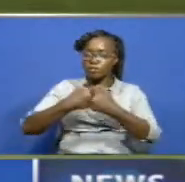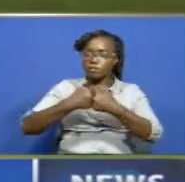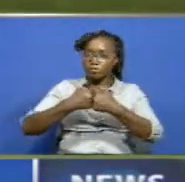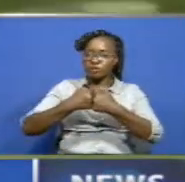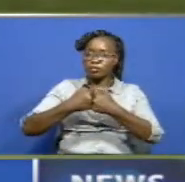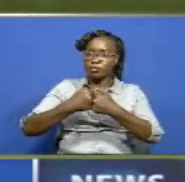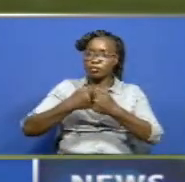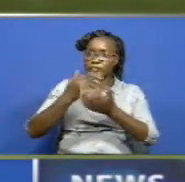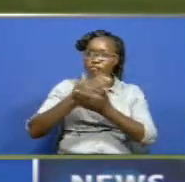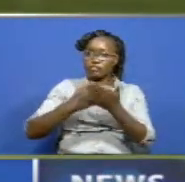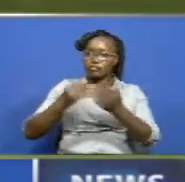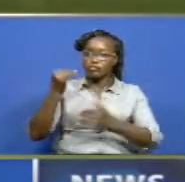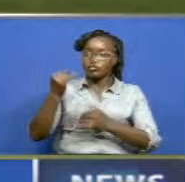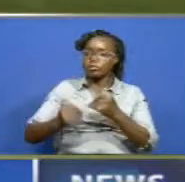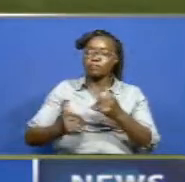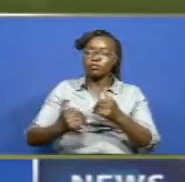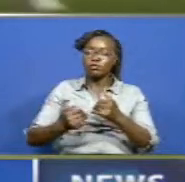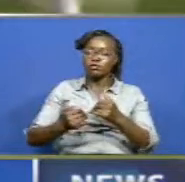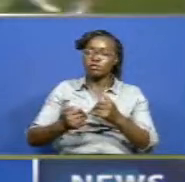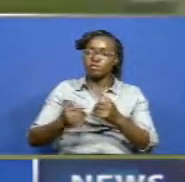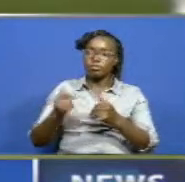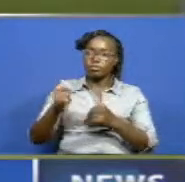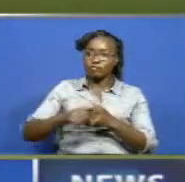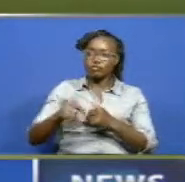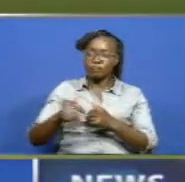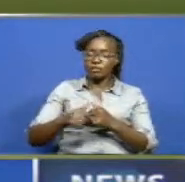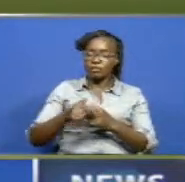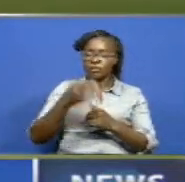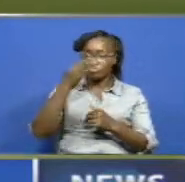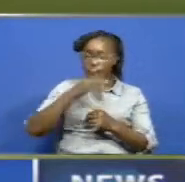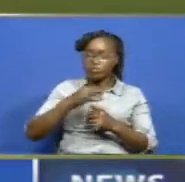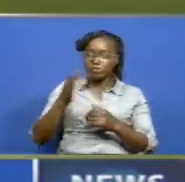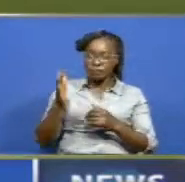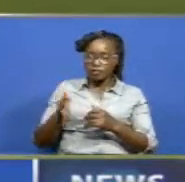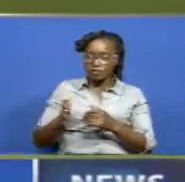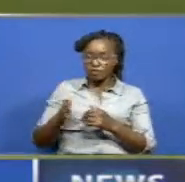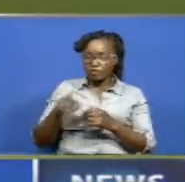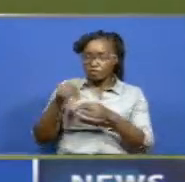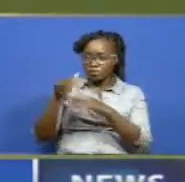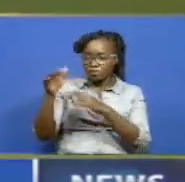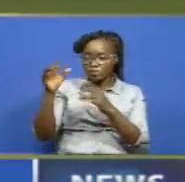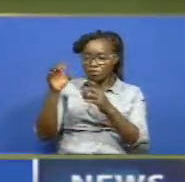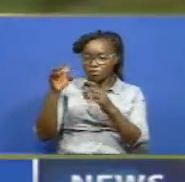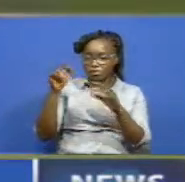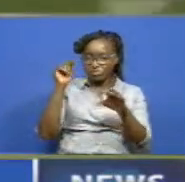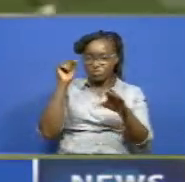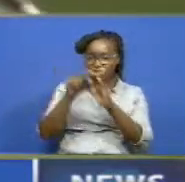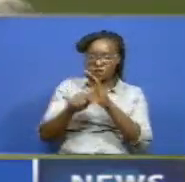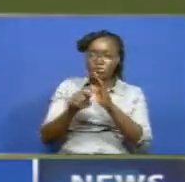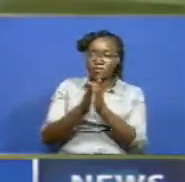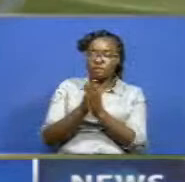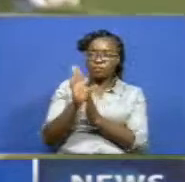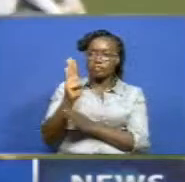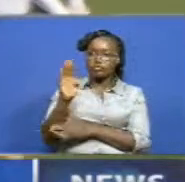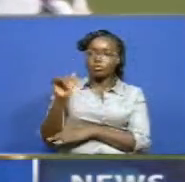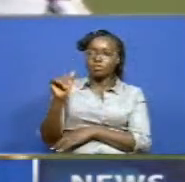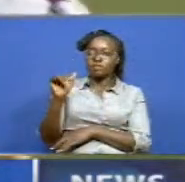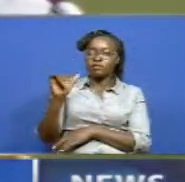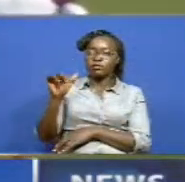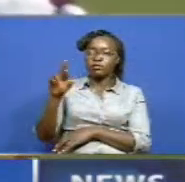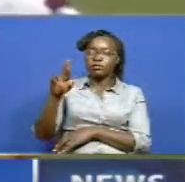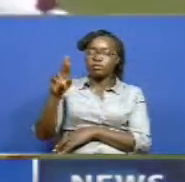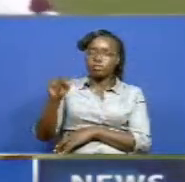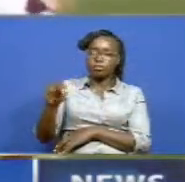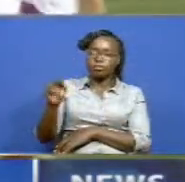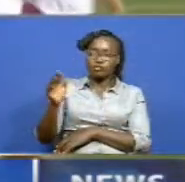semi-final at the Parc des Princes. The French side prevailed on away goals against reigning champions Bayern Munich to march to the Final Four,